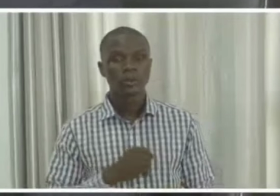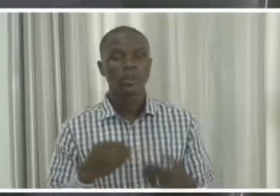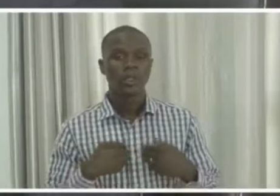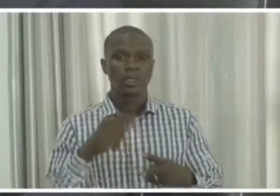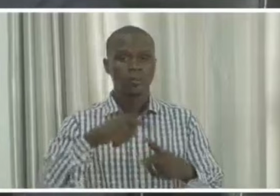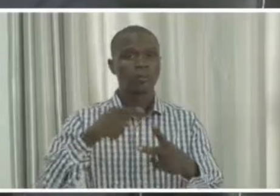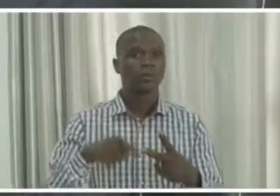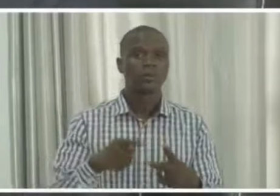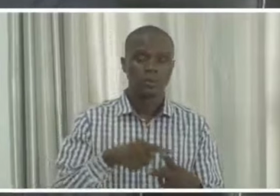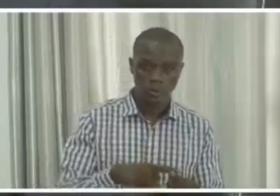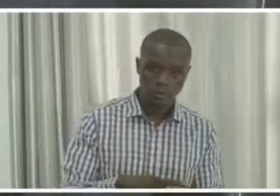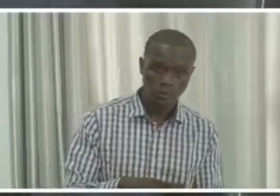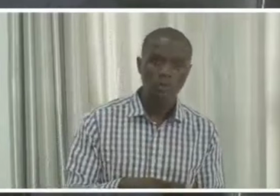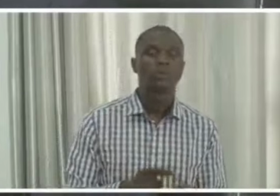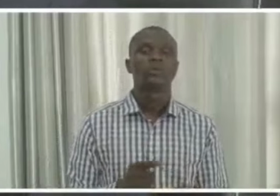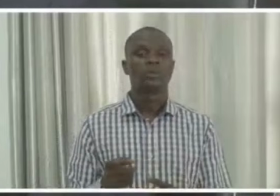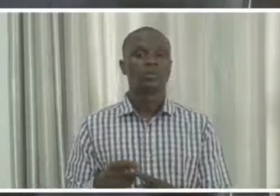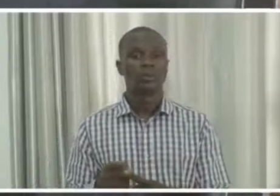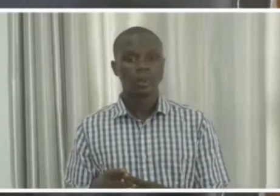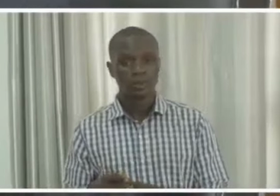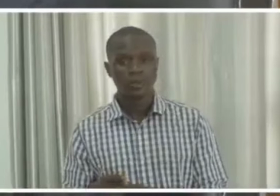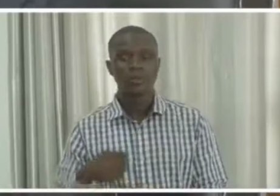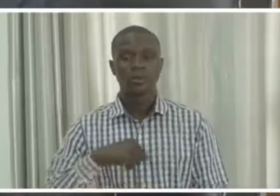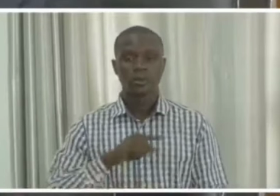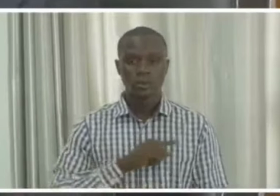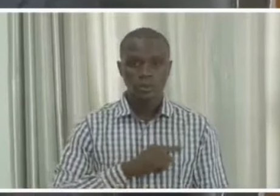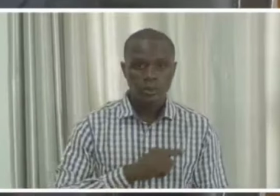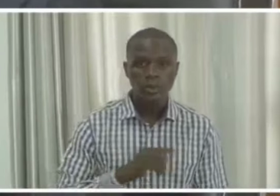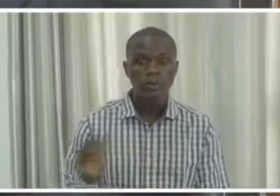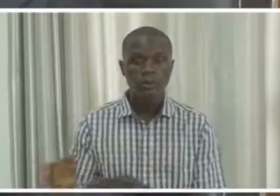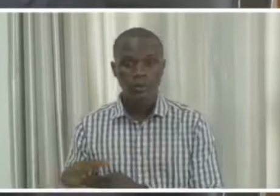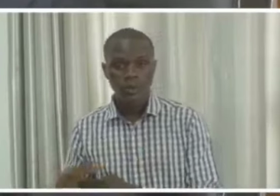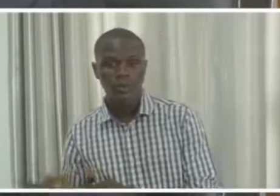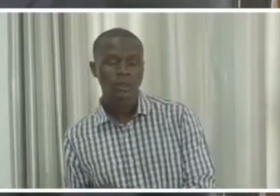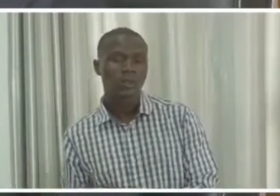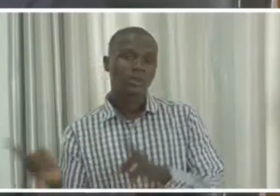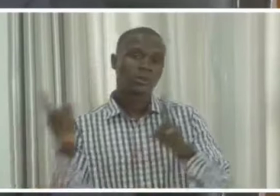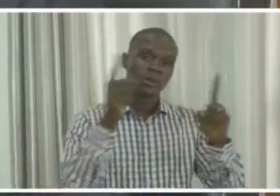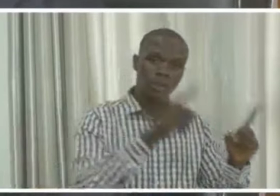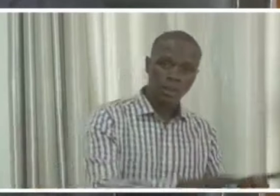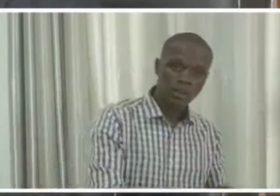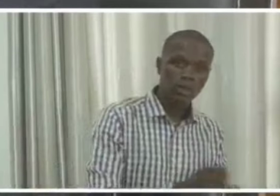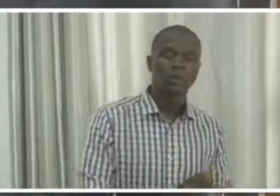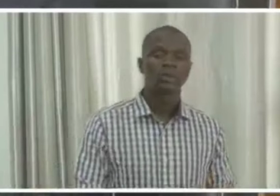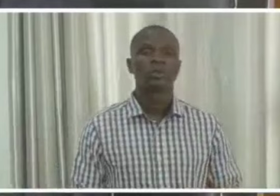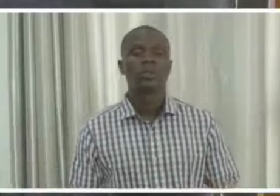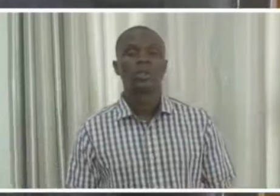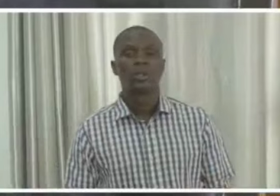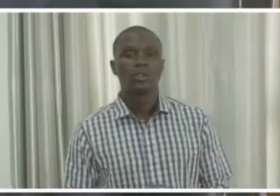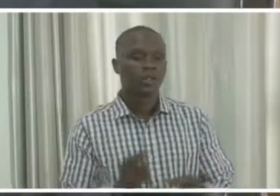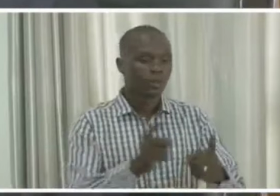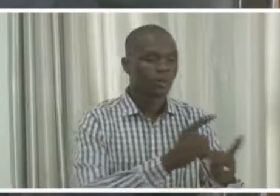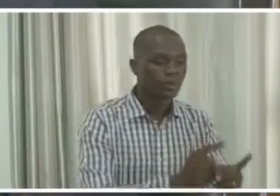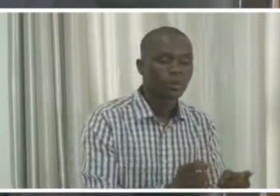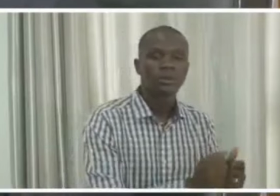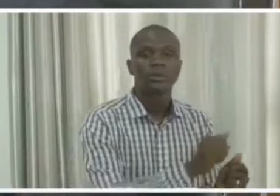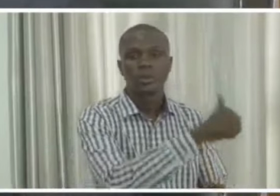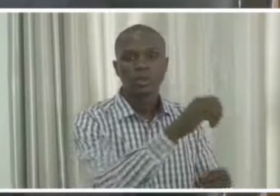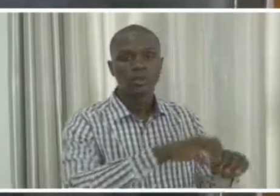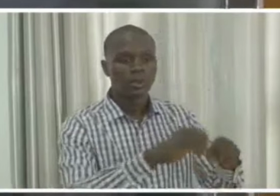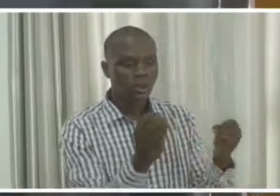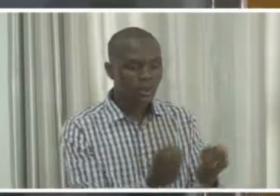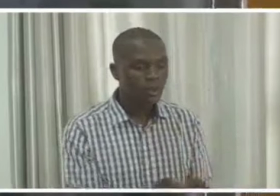the ministry and the agencies they go get their own partnerships there and try to find money for do things in the country. But